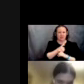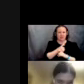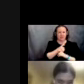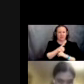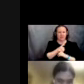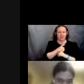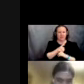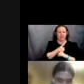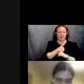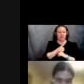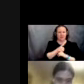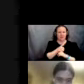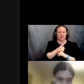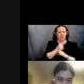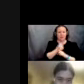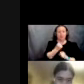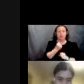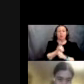in